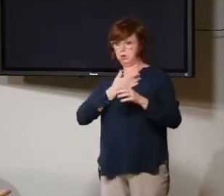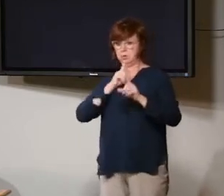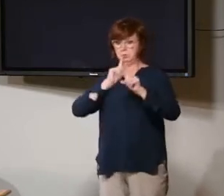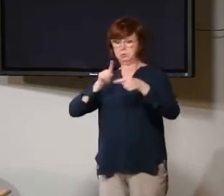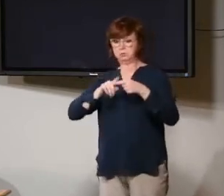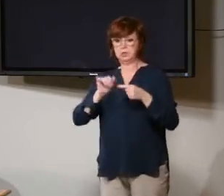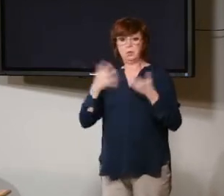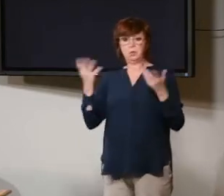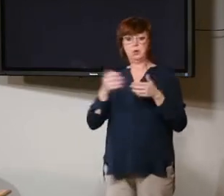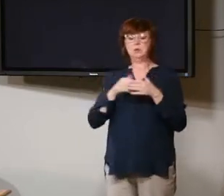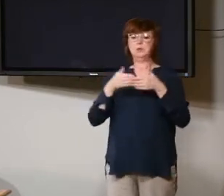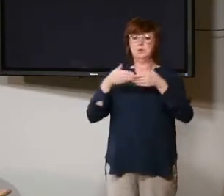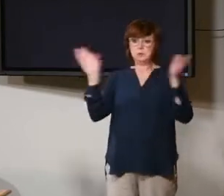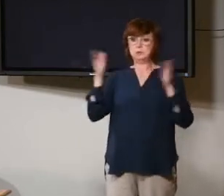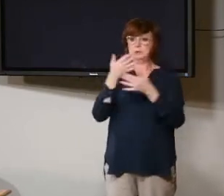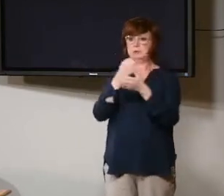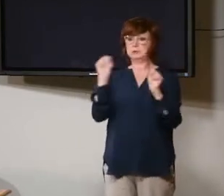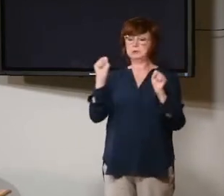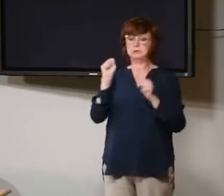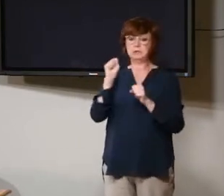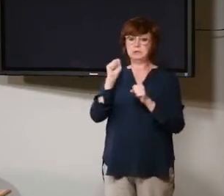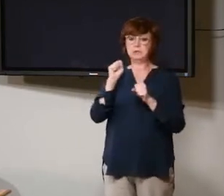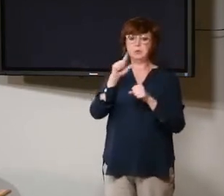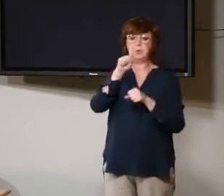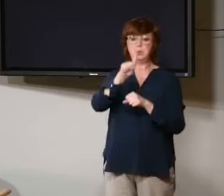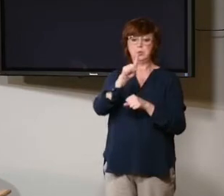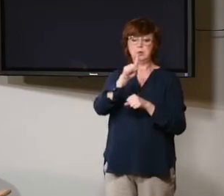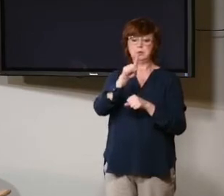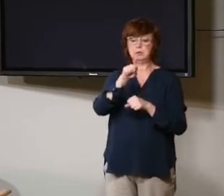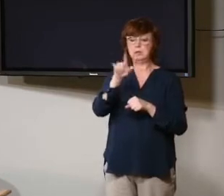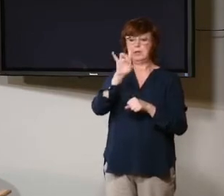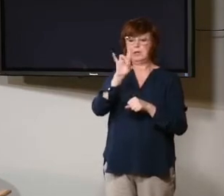please call the Public Safety Agency at